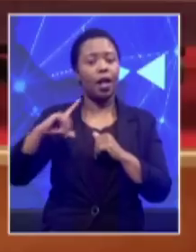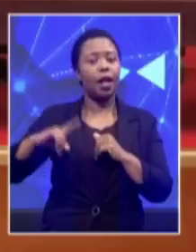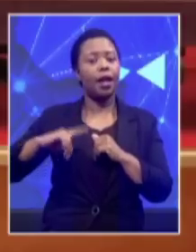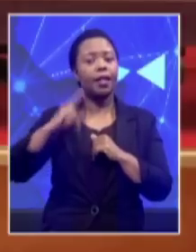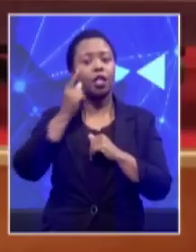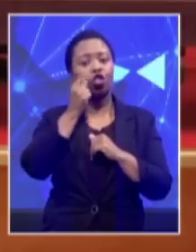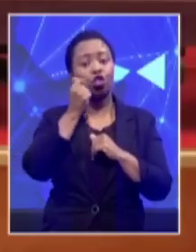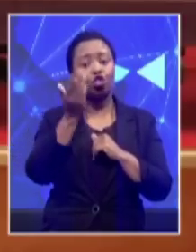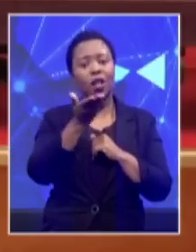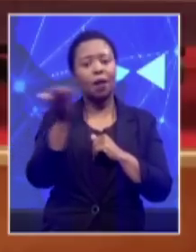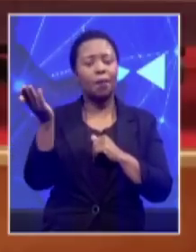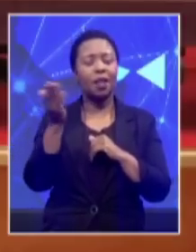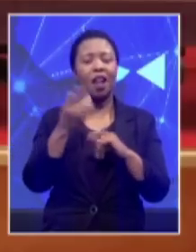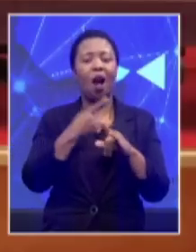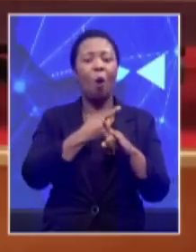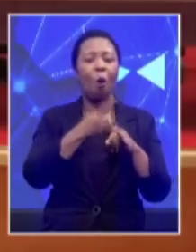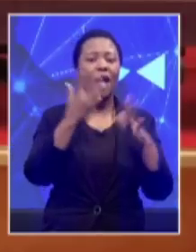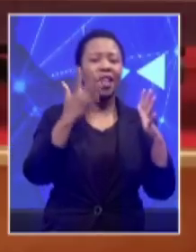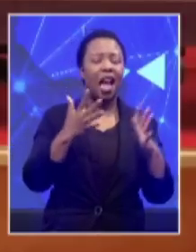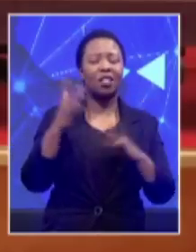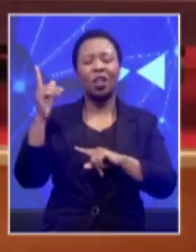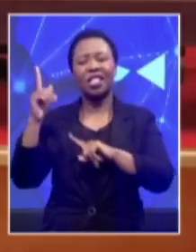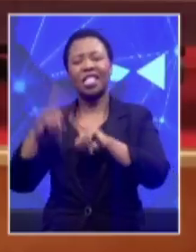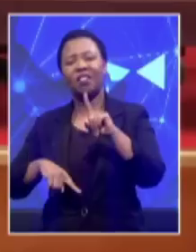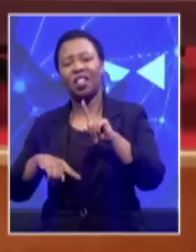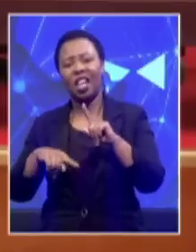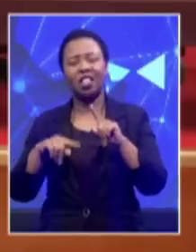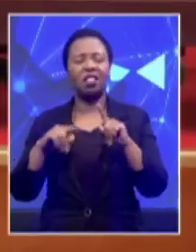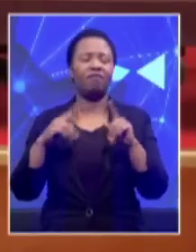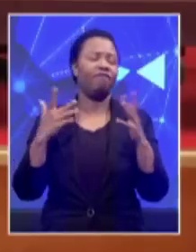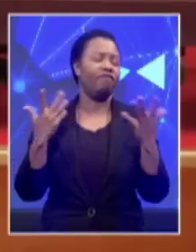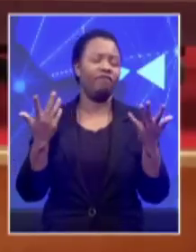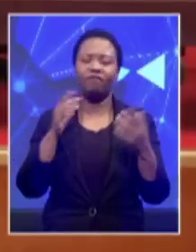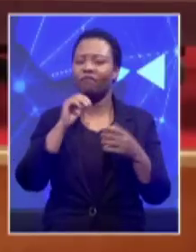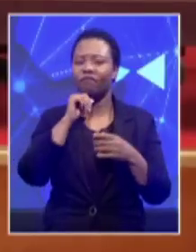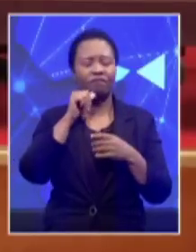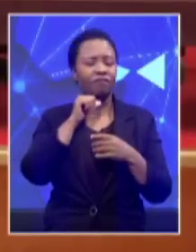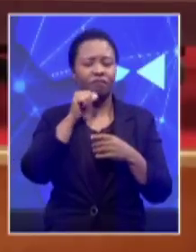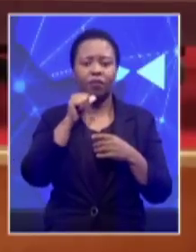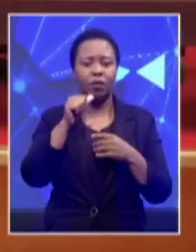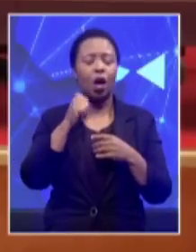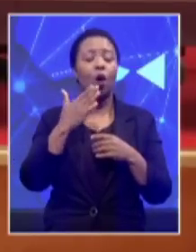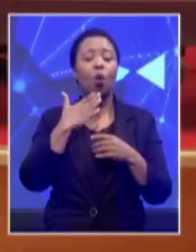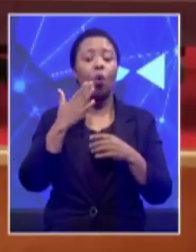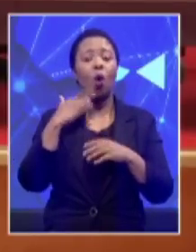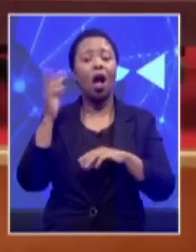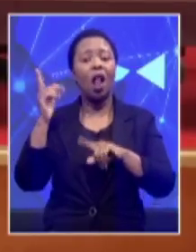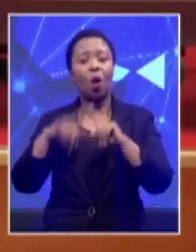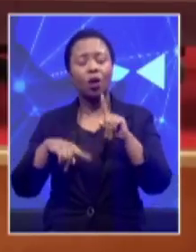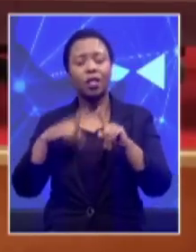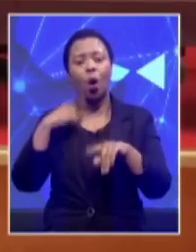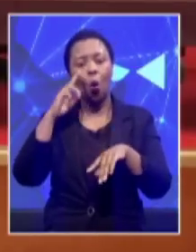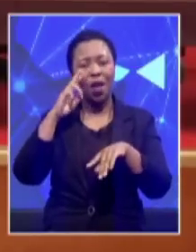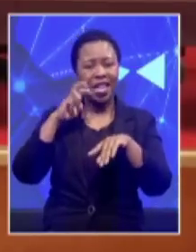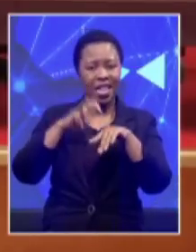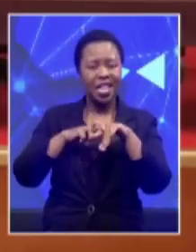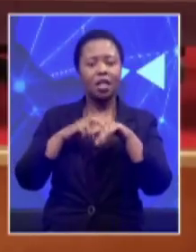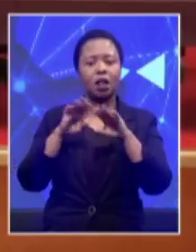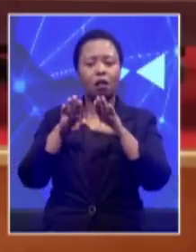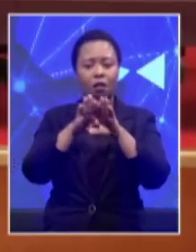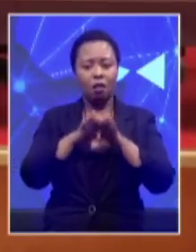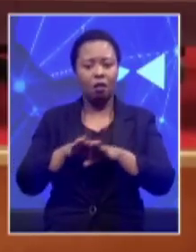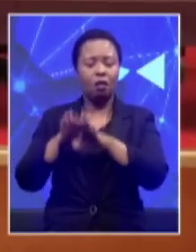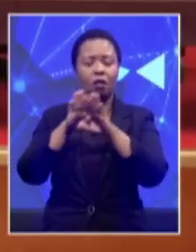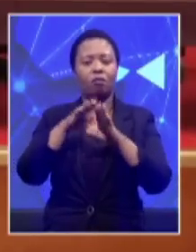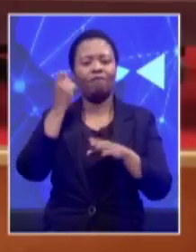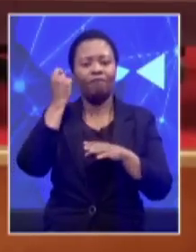there will be no winners and defeated ones, those who have lost, but we need the sense of reason to prevail